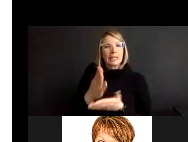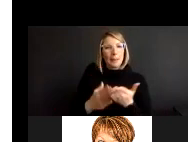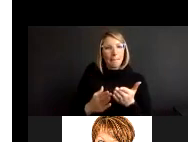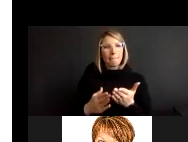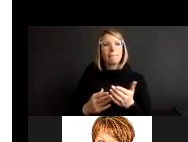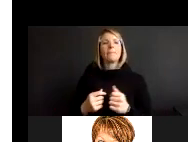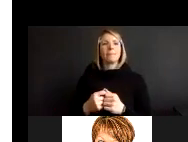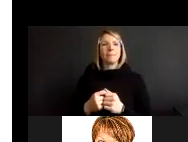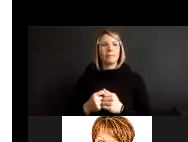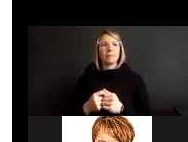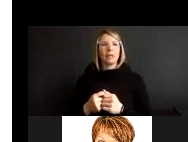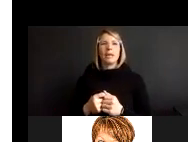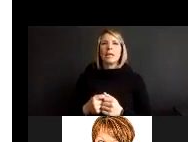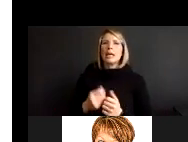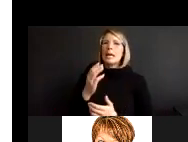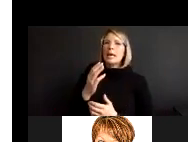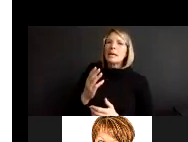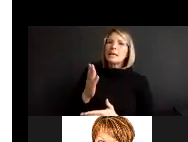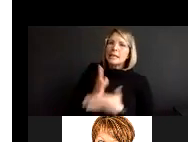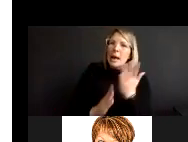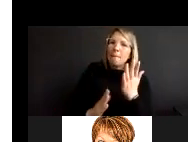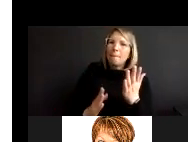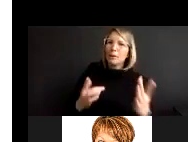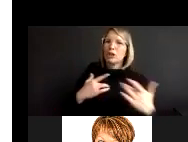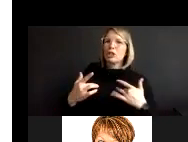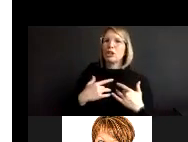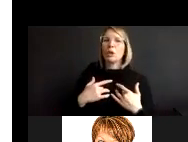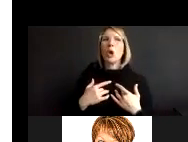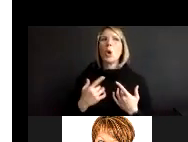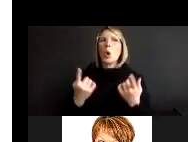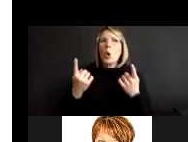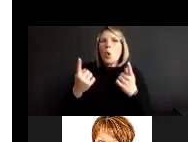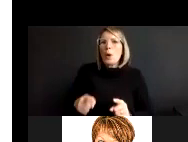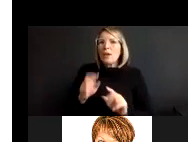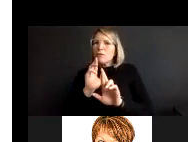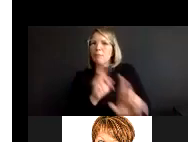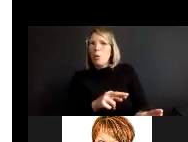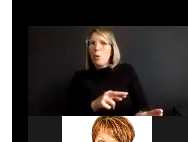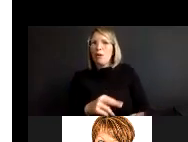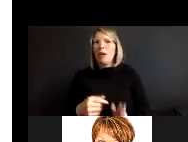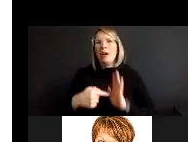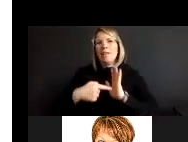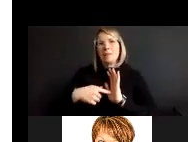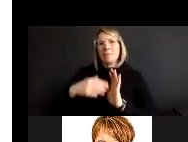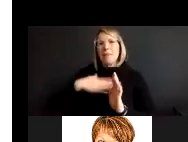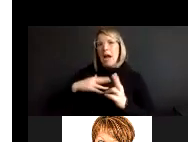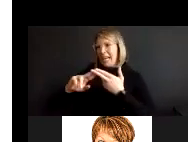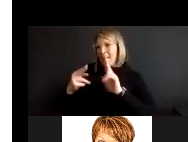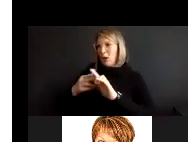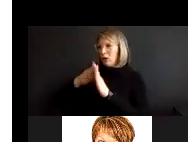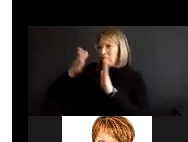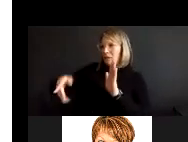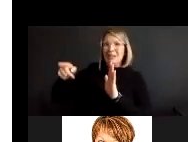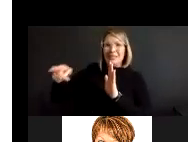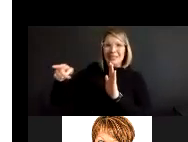wonder when to report. Like, my next door neighbor is there. He has 87 cats and it's March and he's